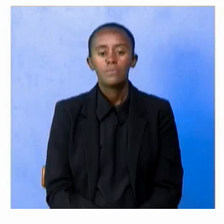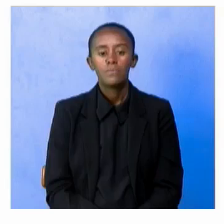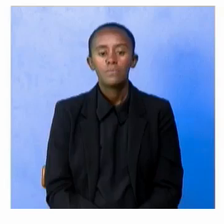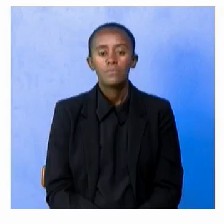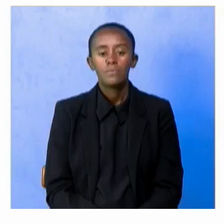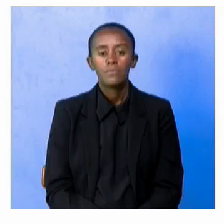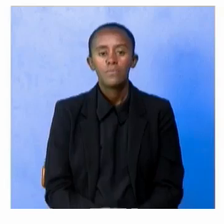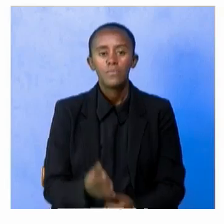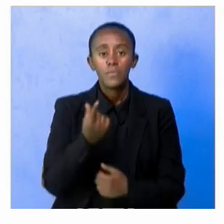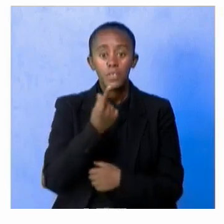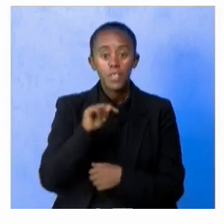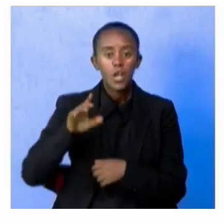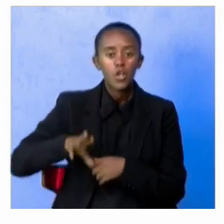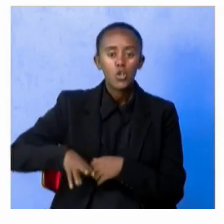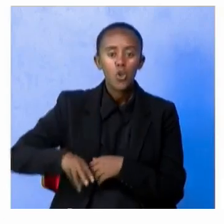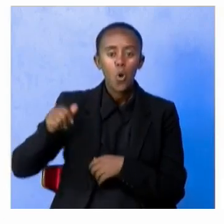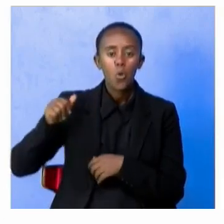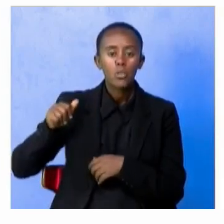The dog